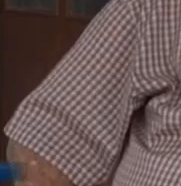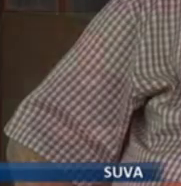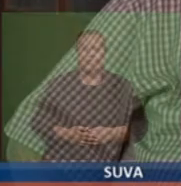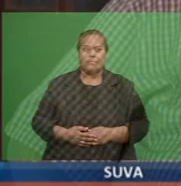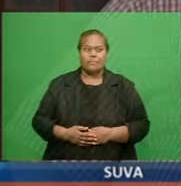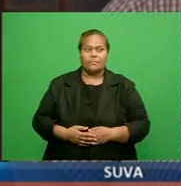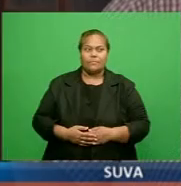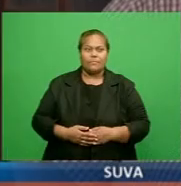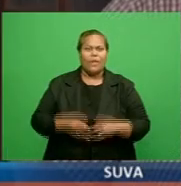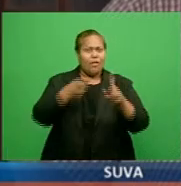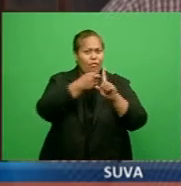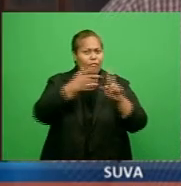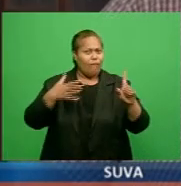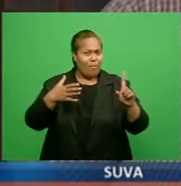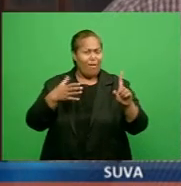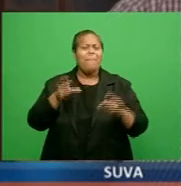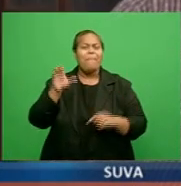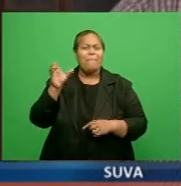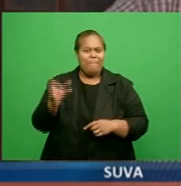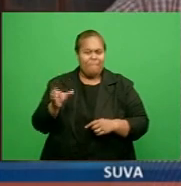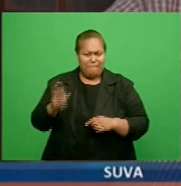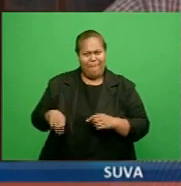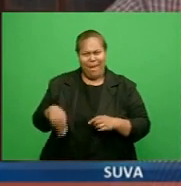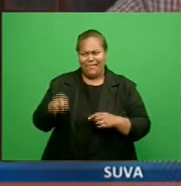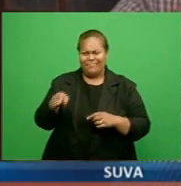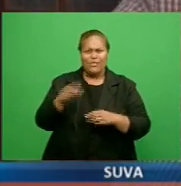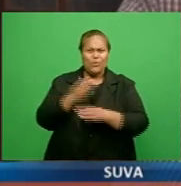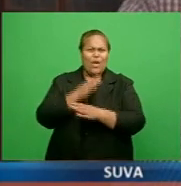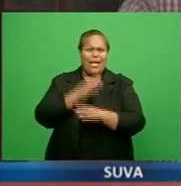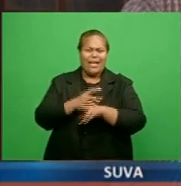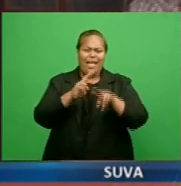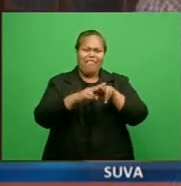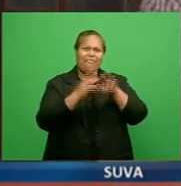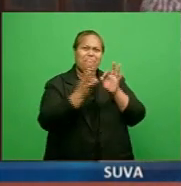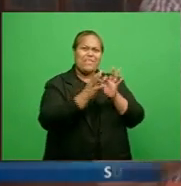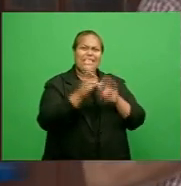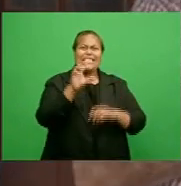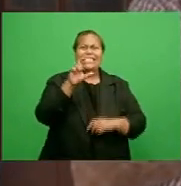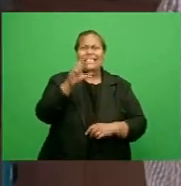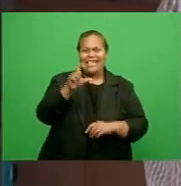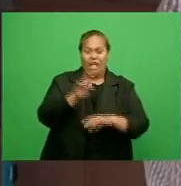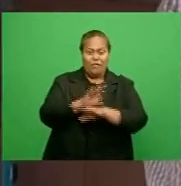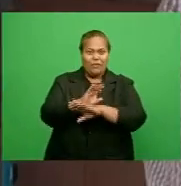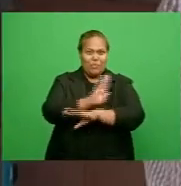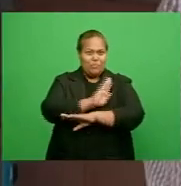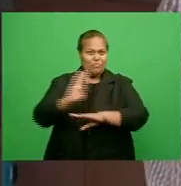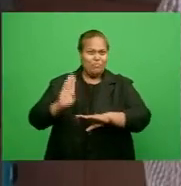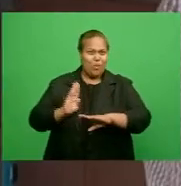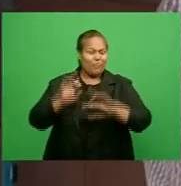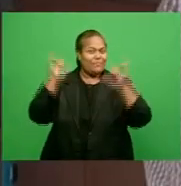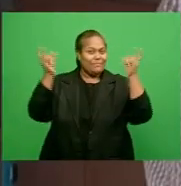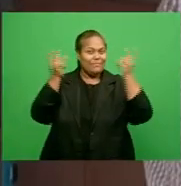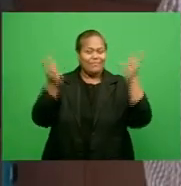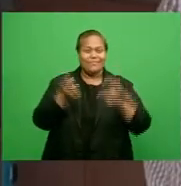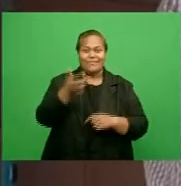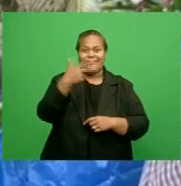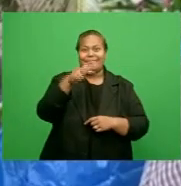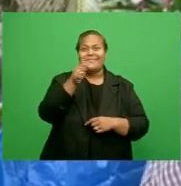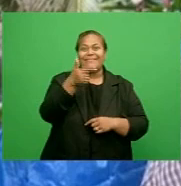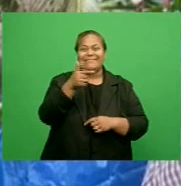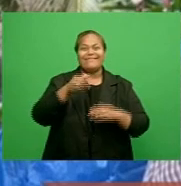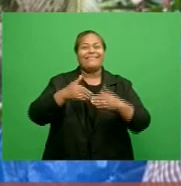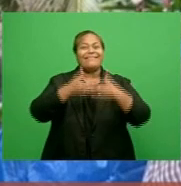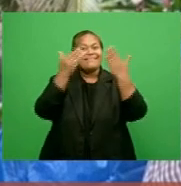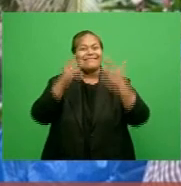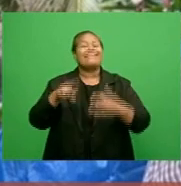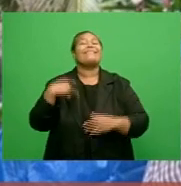A former member of the Fijian Broadcasting Commission Advisory Board, Bull will be celebrating his 87th birthday tomorrow. Well,